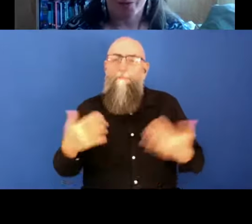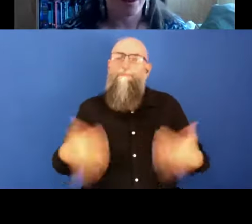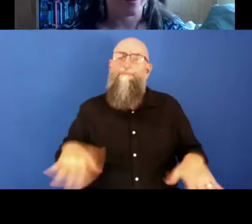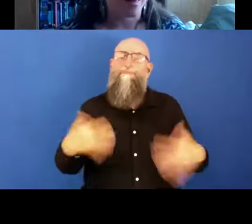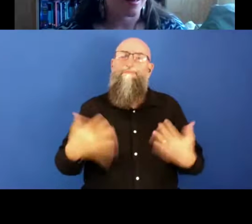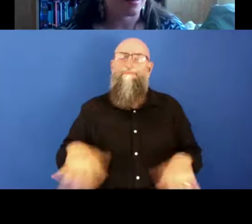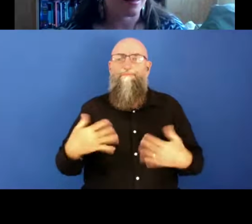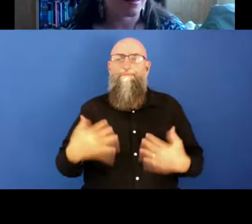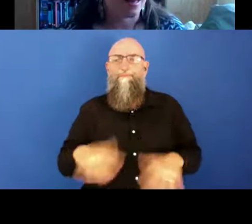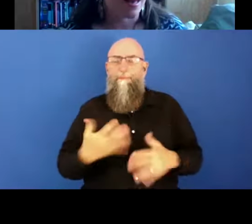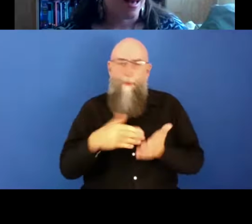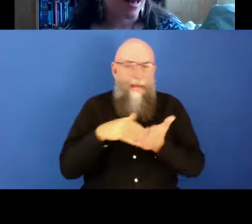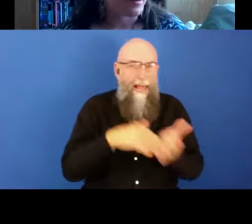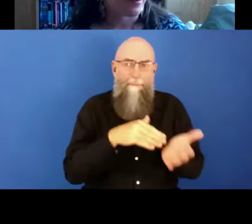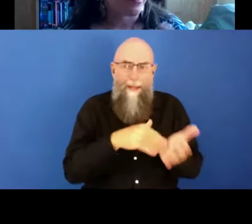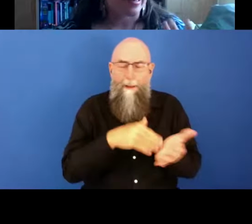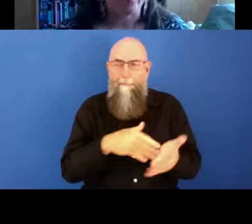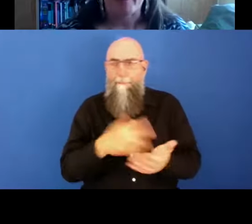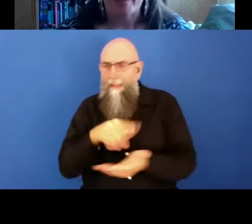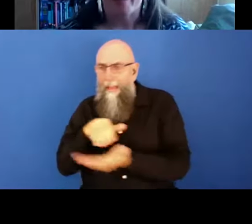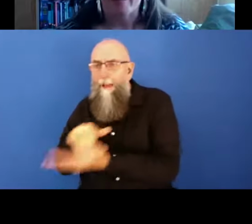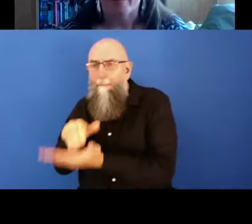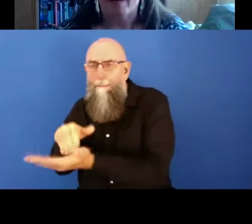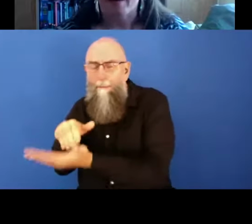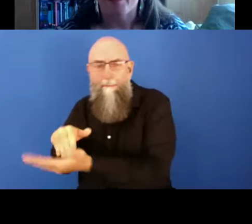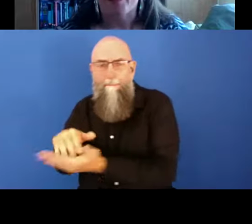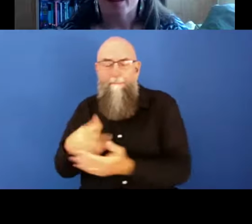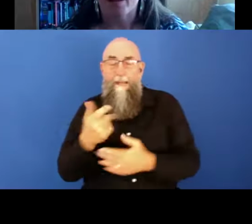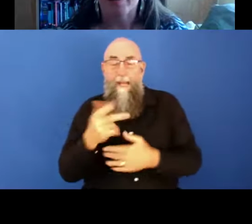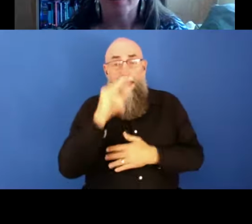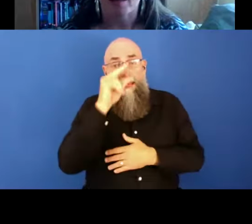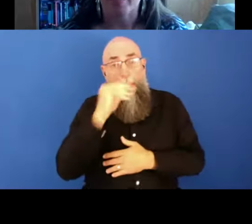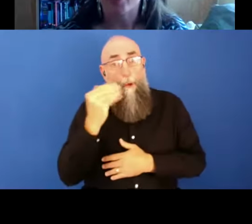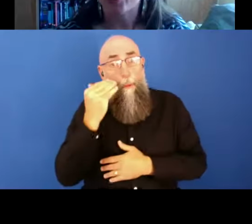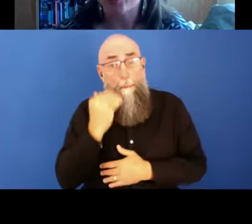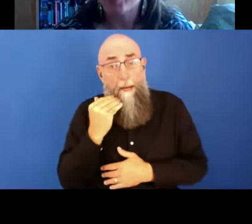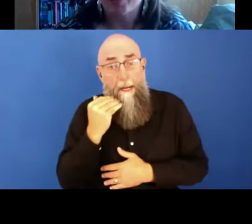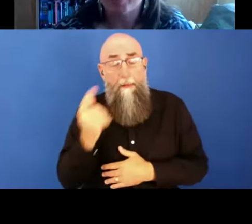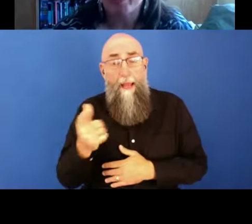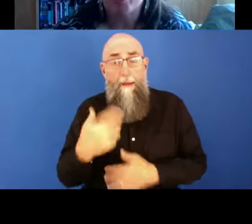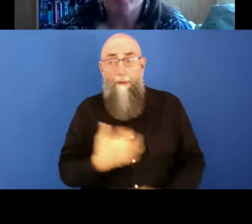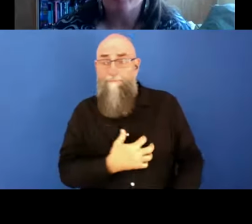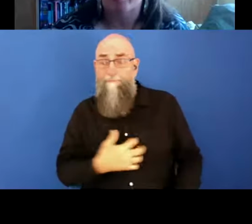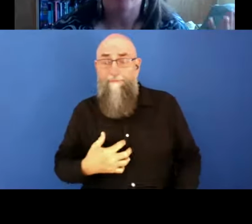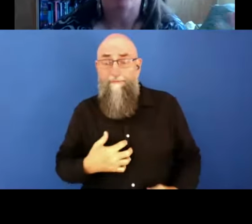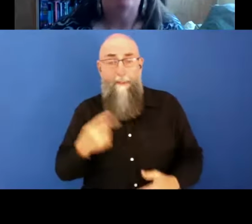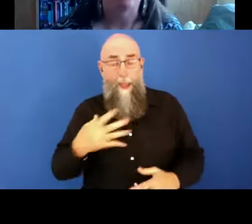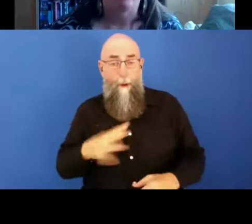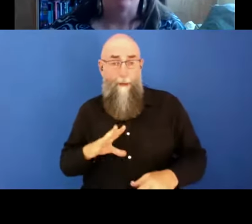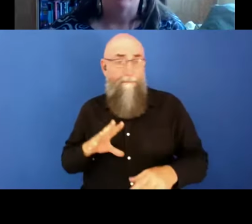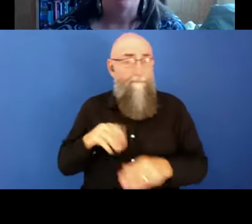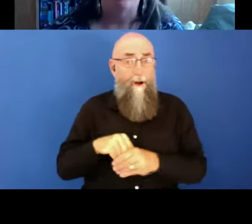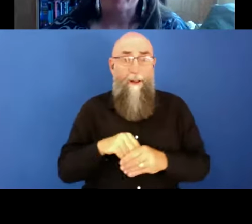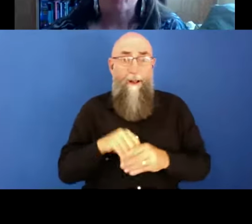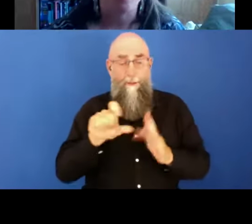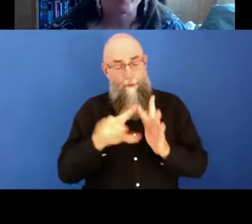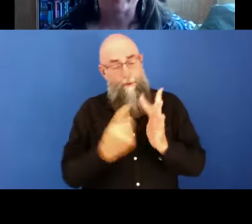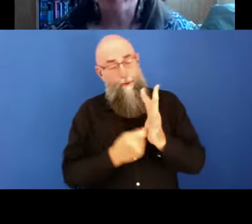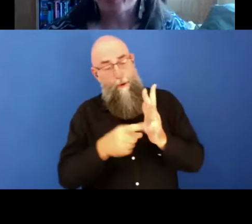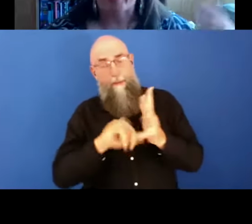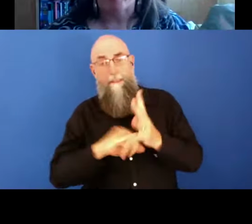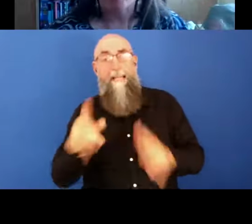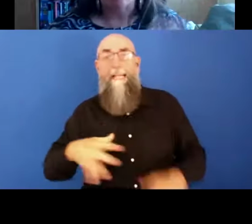help with those classes um some of the young women had a um desire to do circus but not in front of men